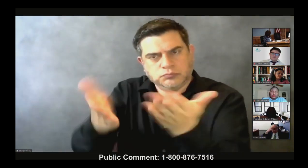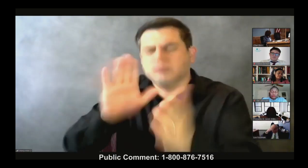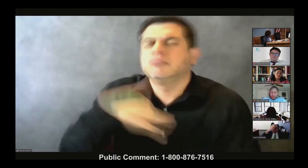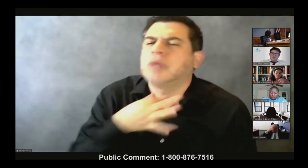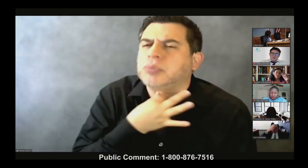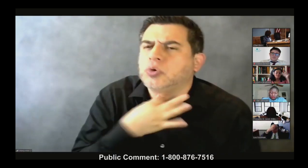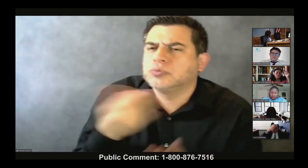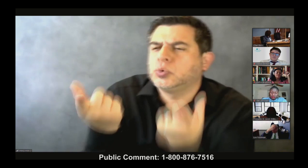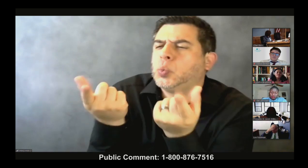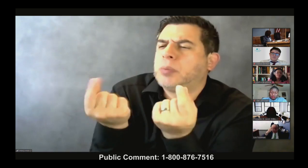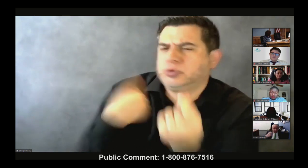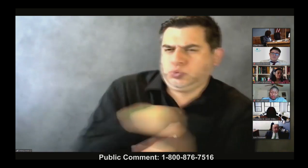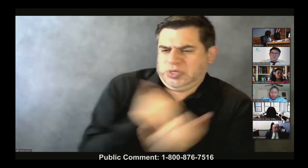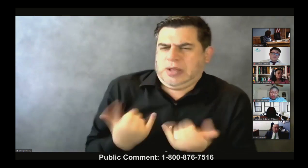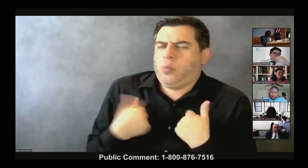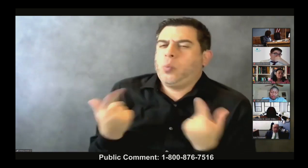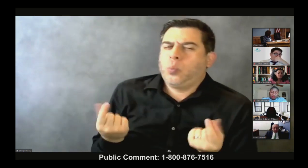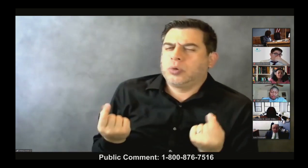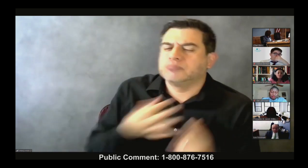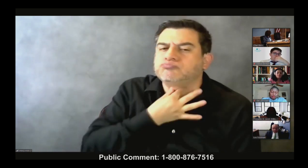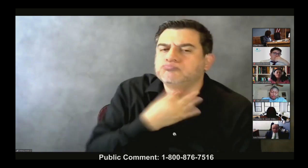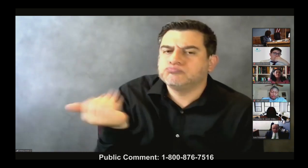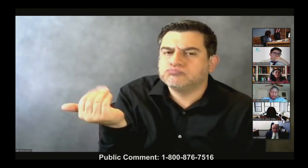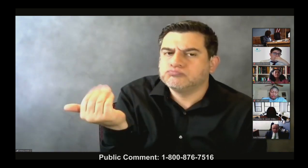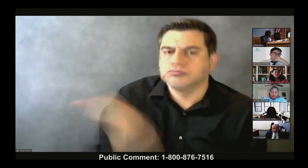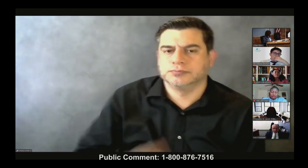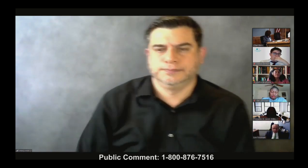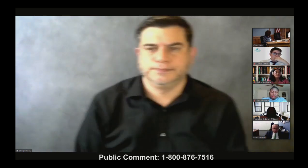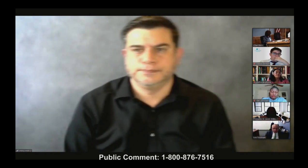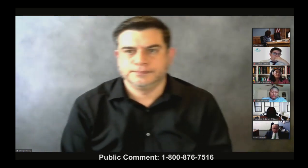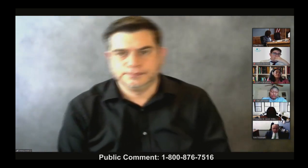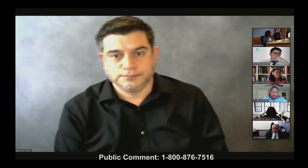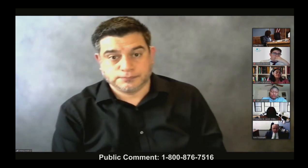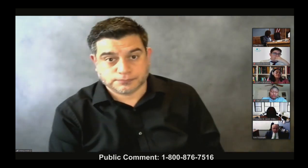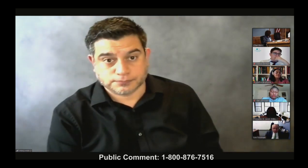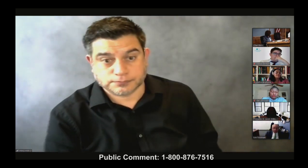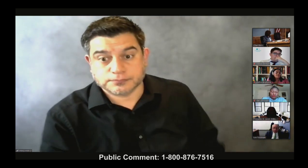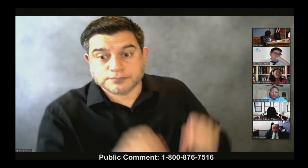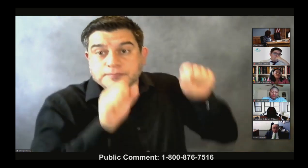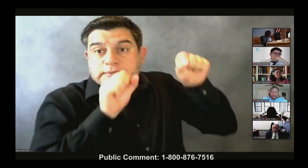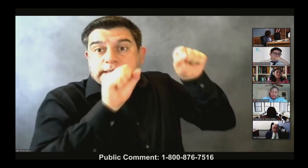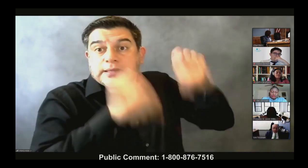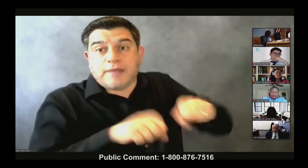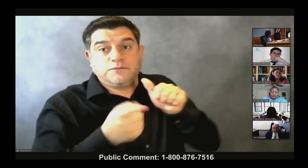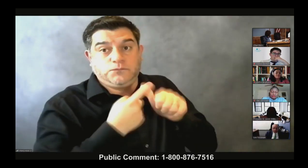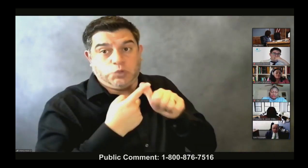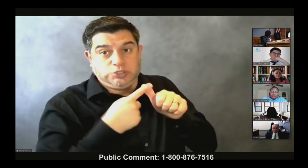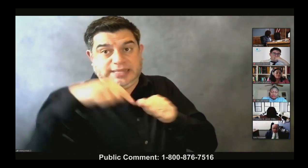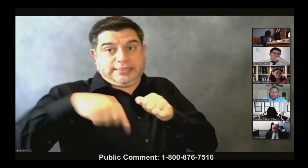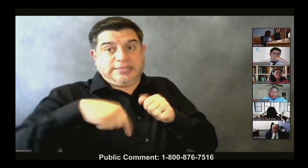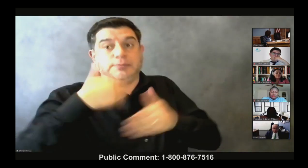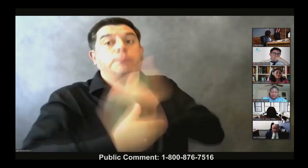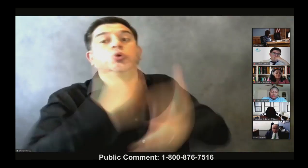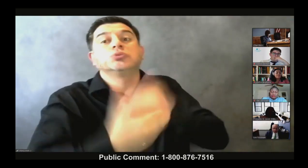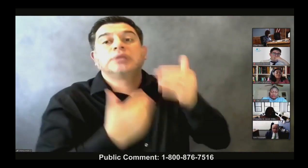I think I can partially answer that. One is this started back in 2018. So, it had been in process. But I think the other